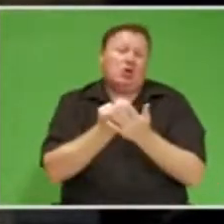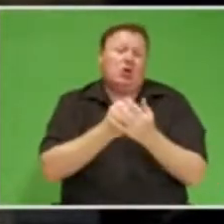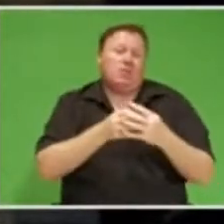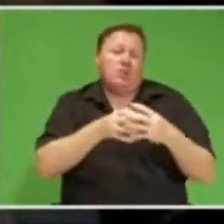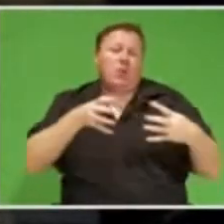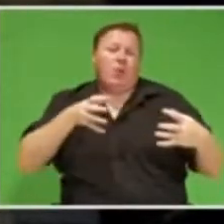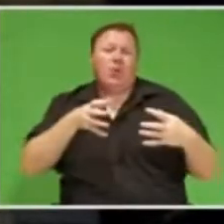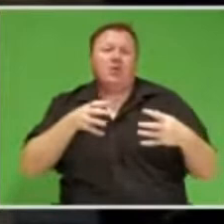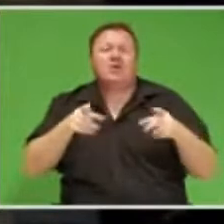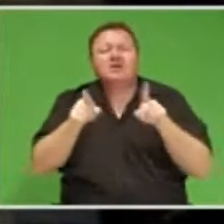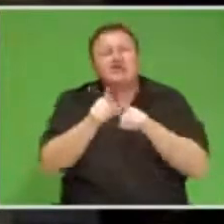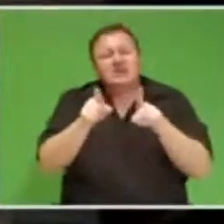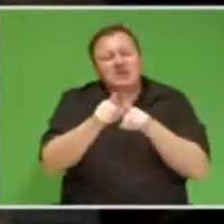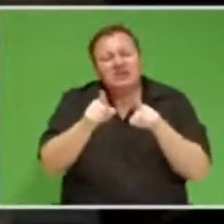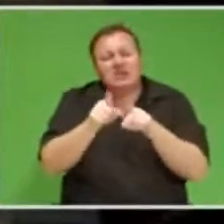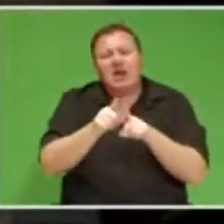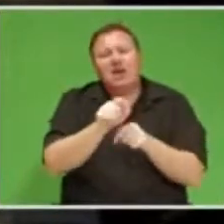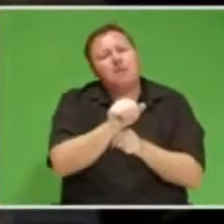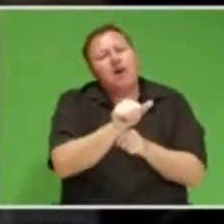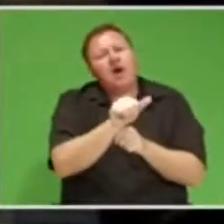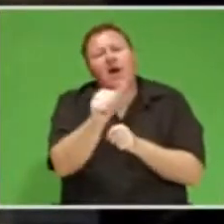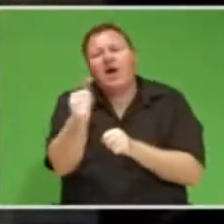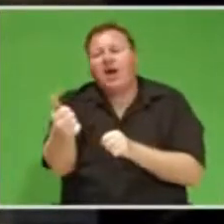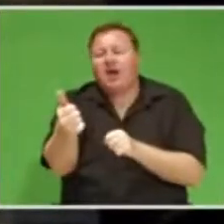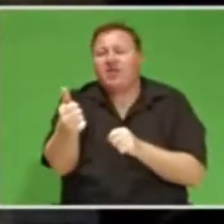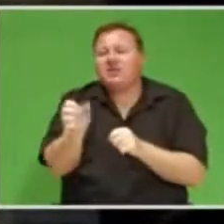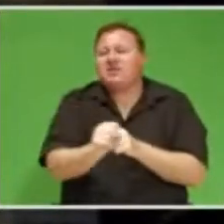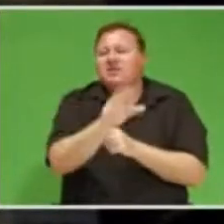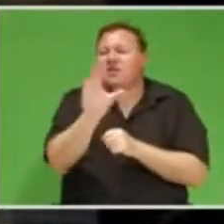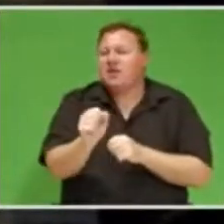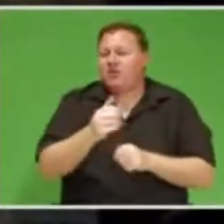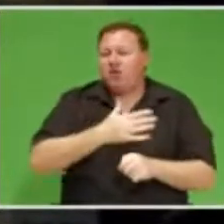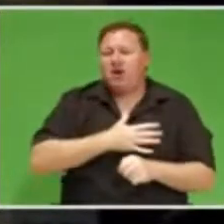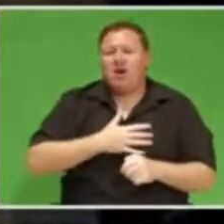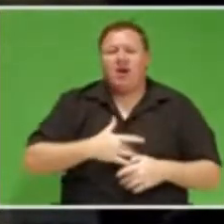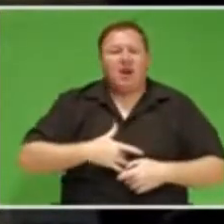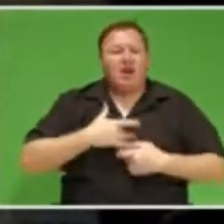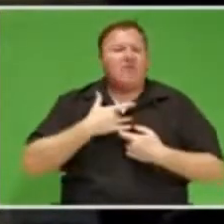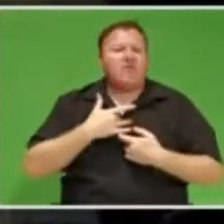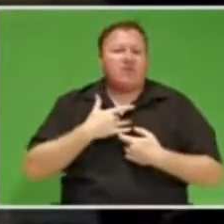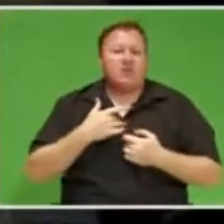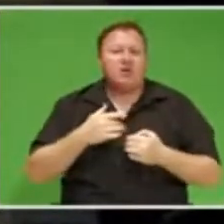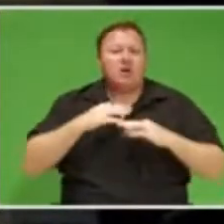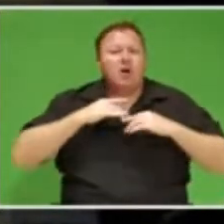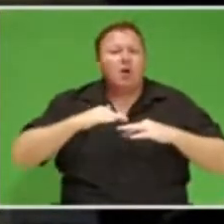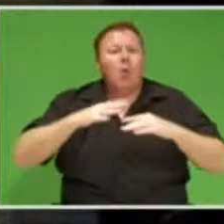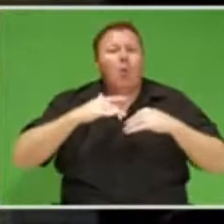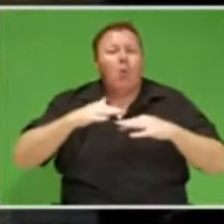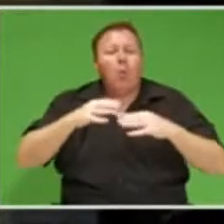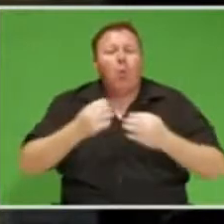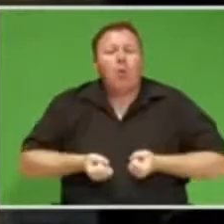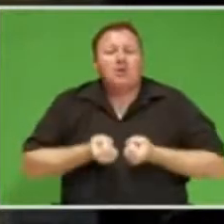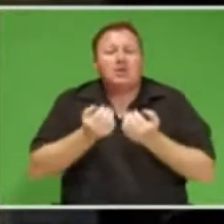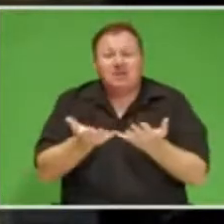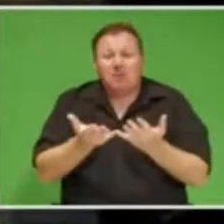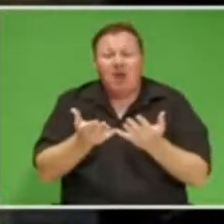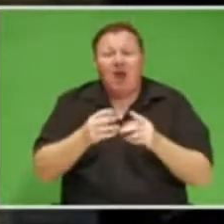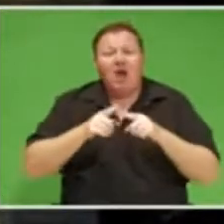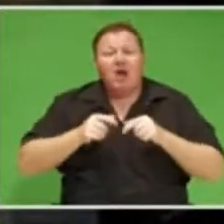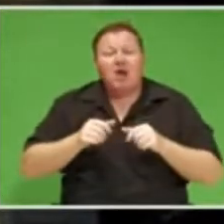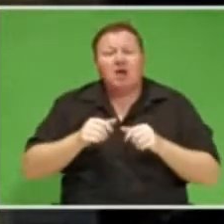is another important area of South African life, a reliable water supply and